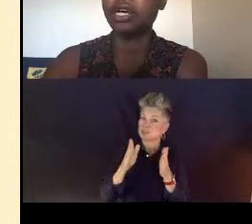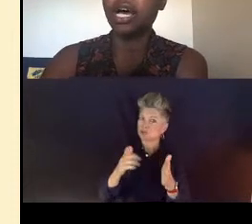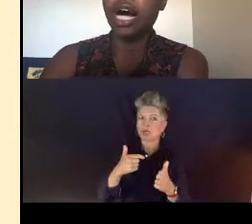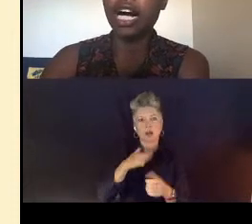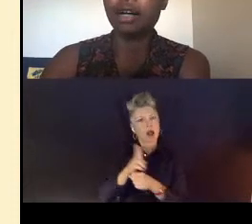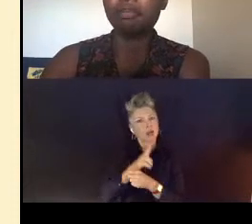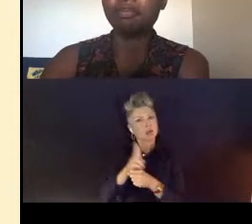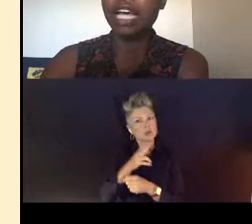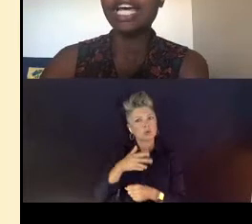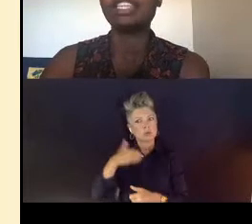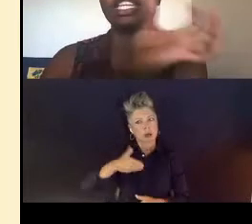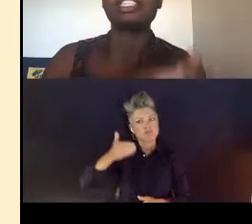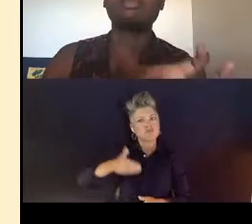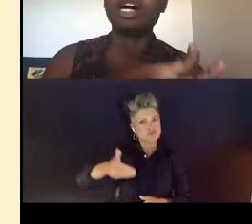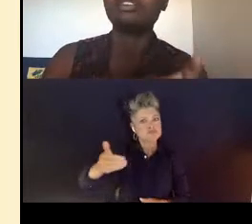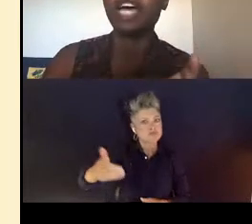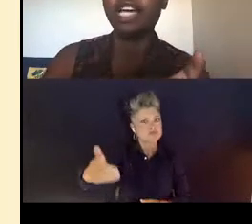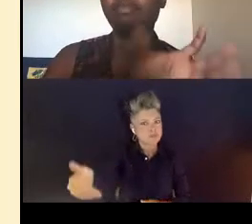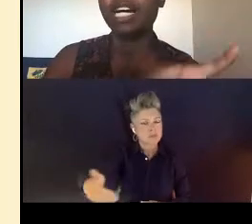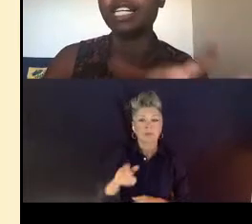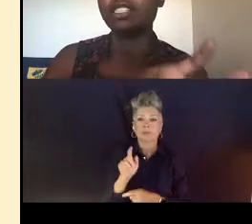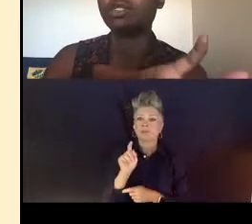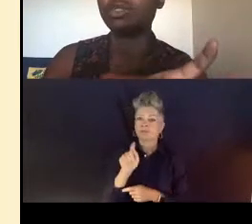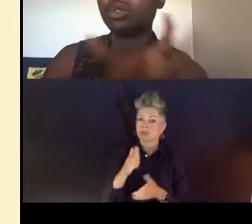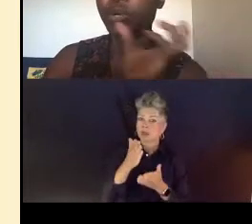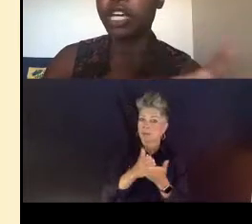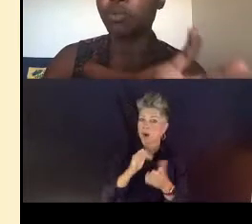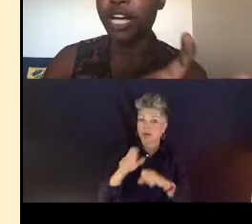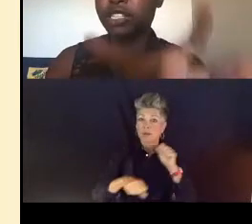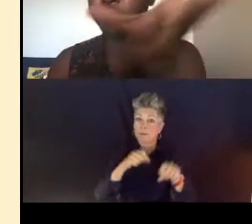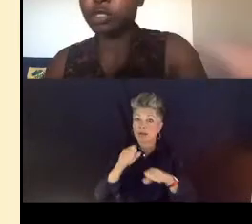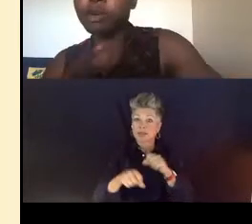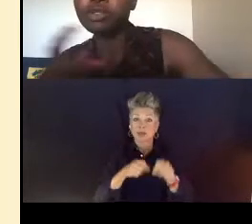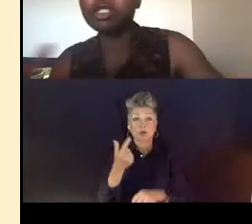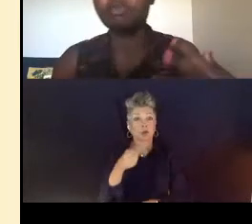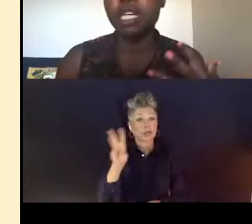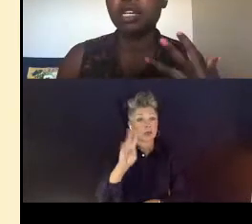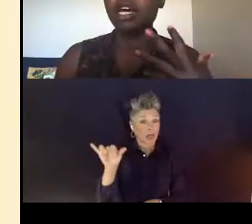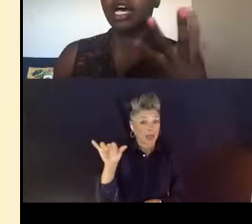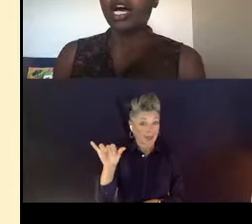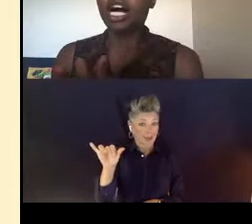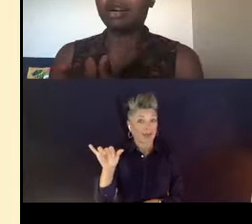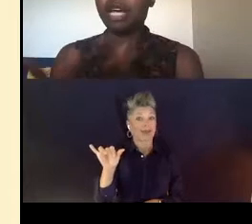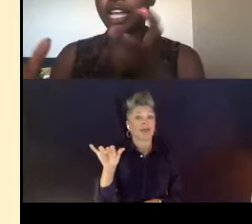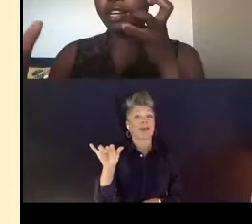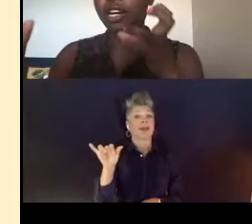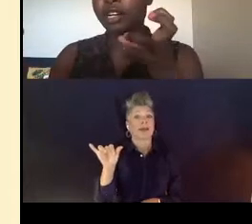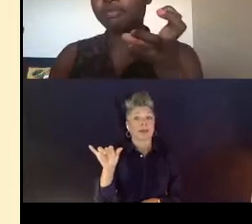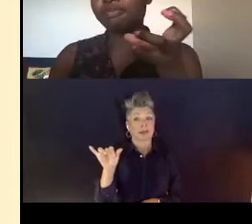regularly. And this is part of a bicycle greenway. So it's supposed to be